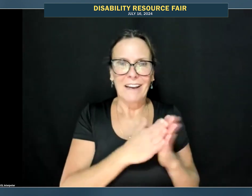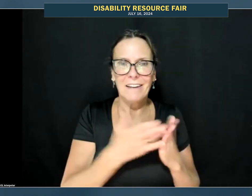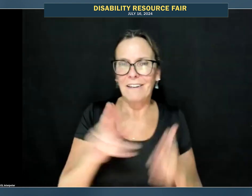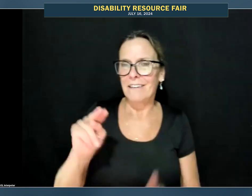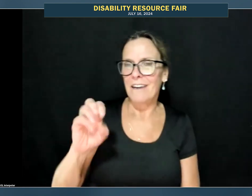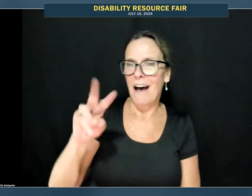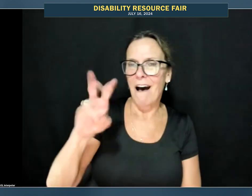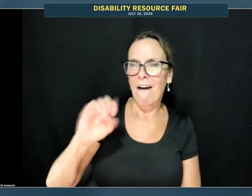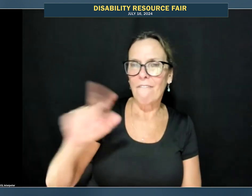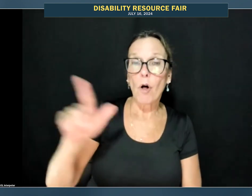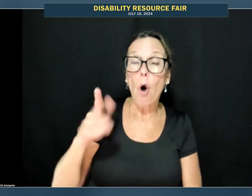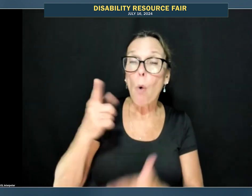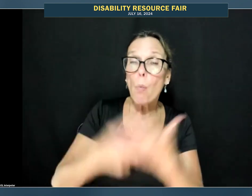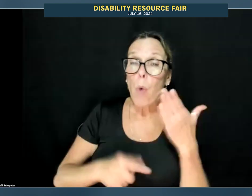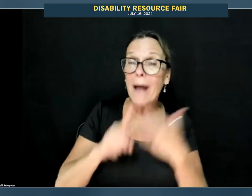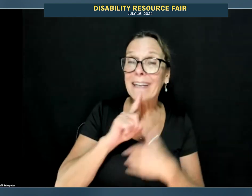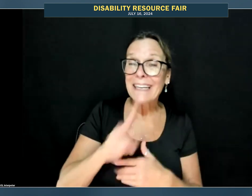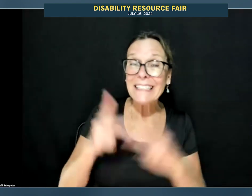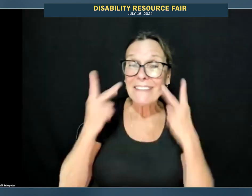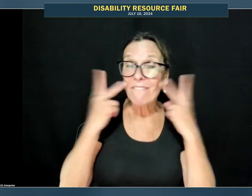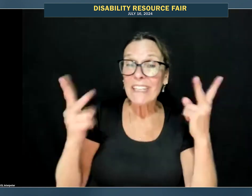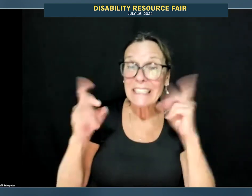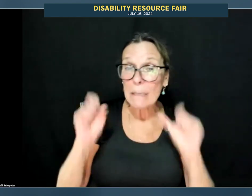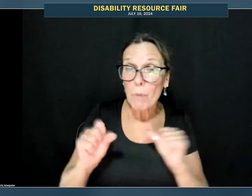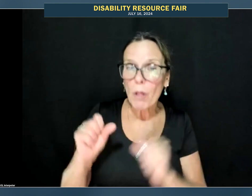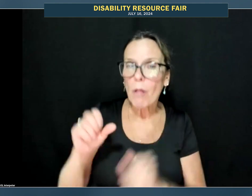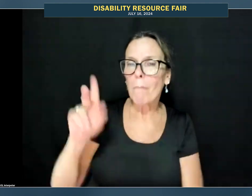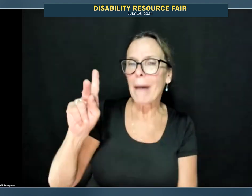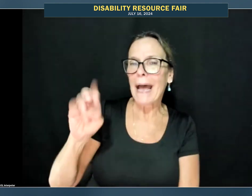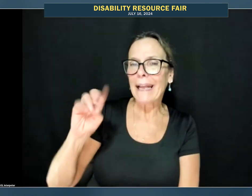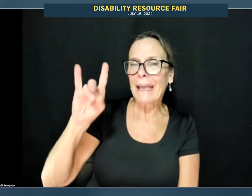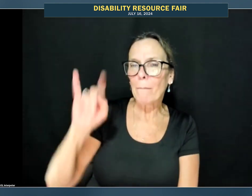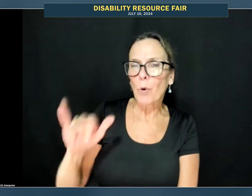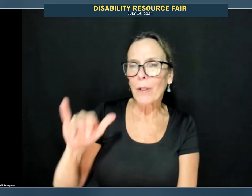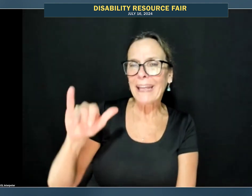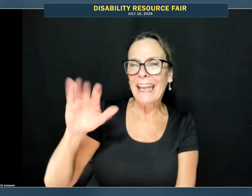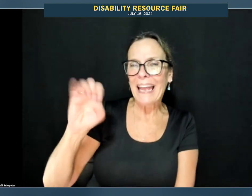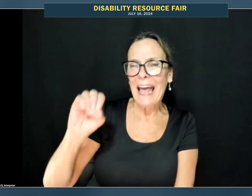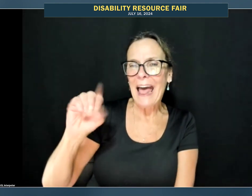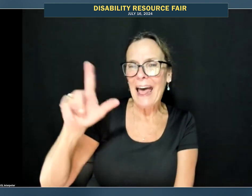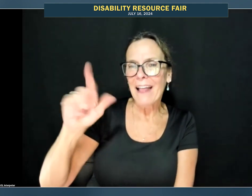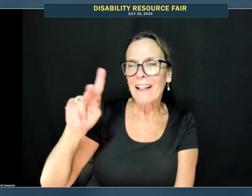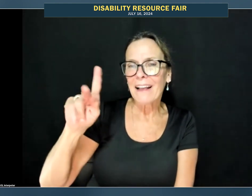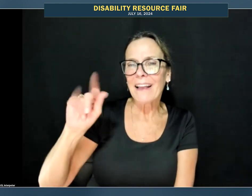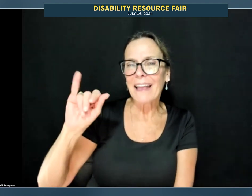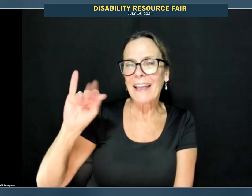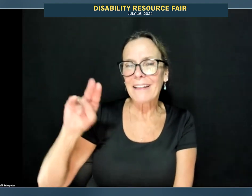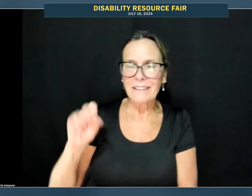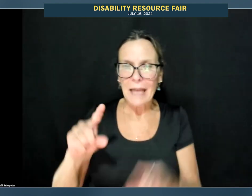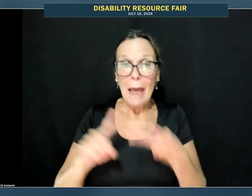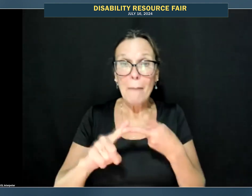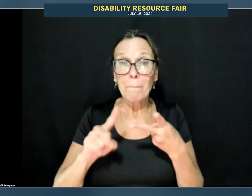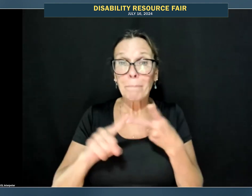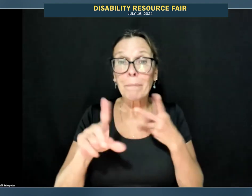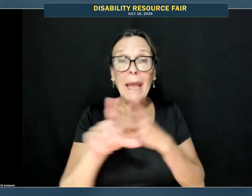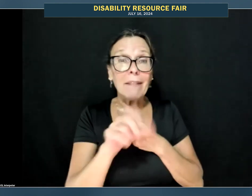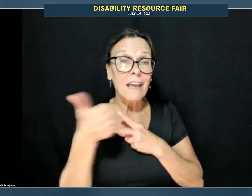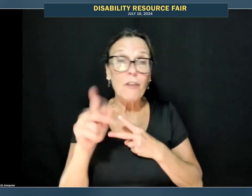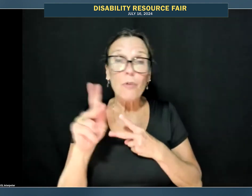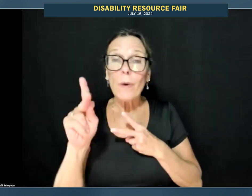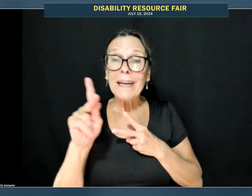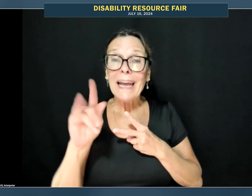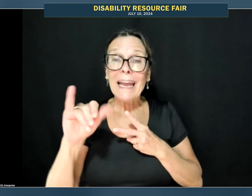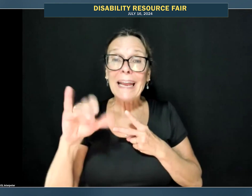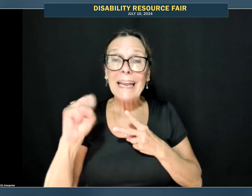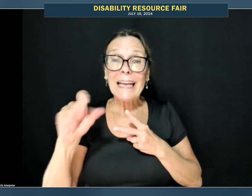by Kimberly Elkins. I also will do a shout out to the book Kissability by Catherine